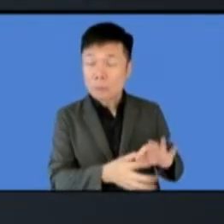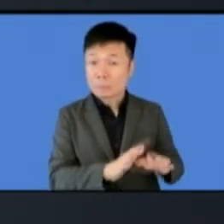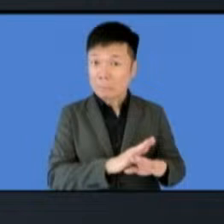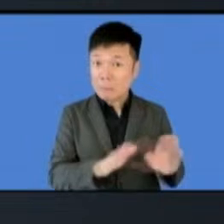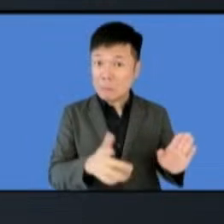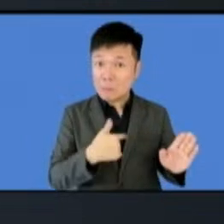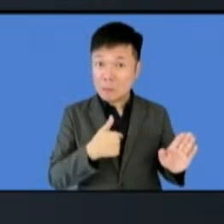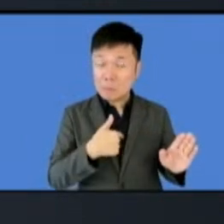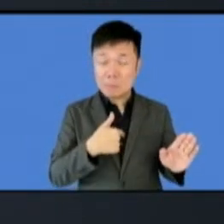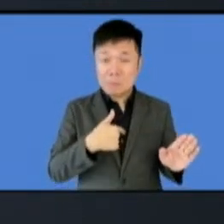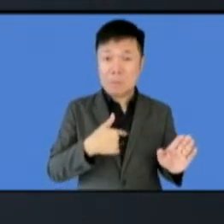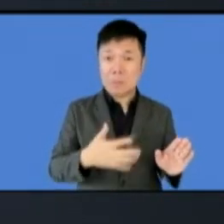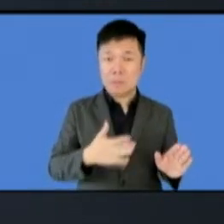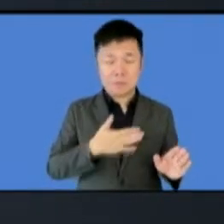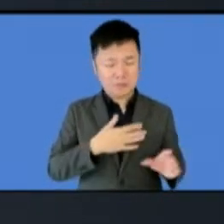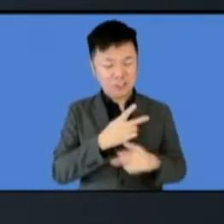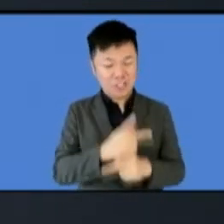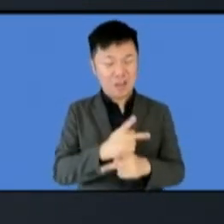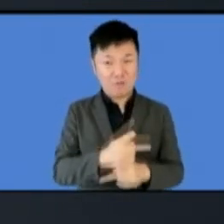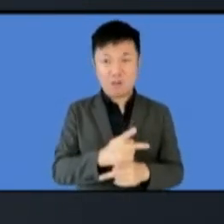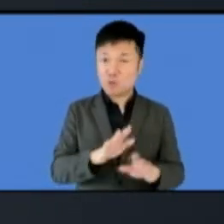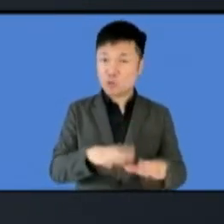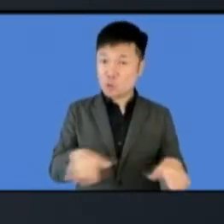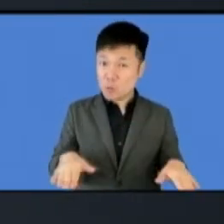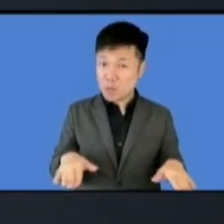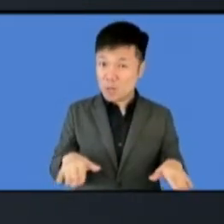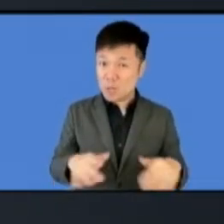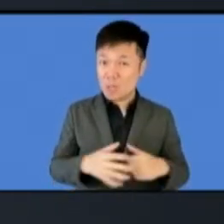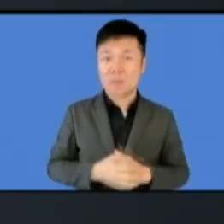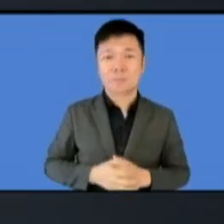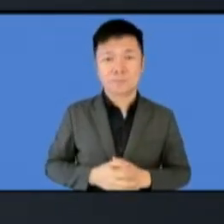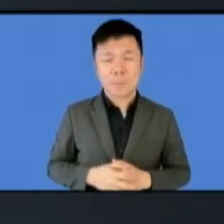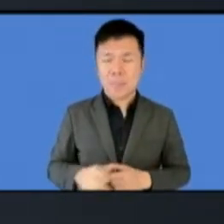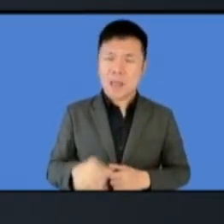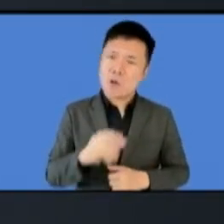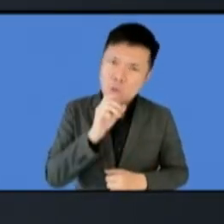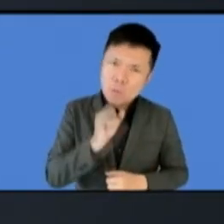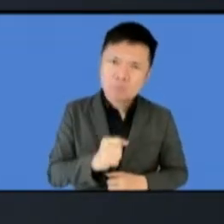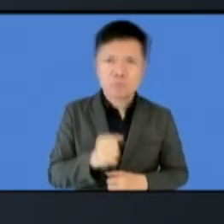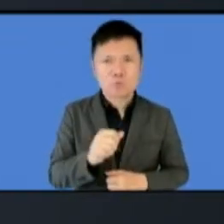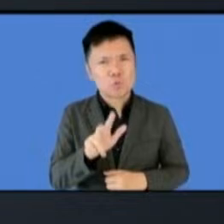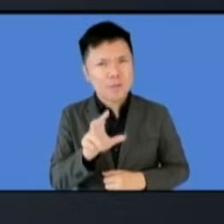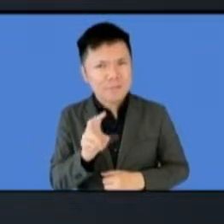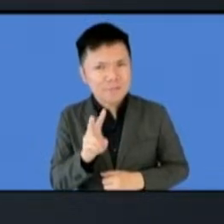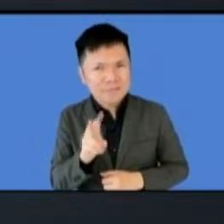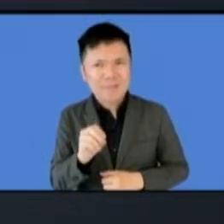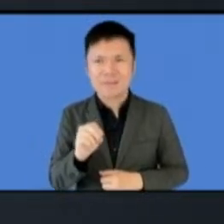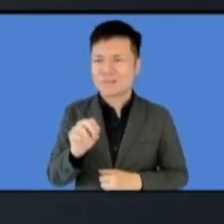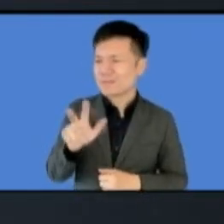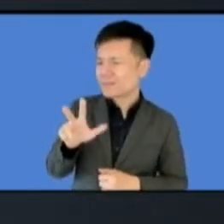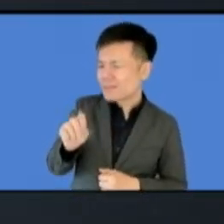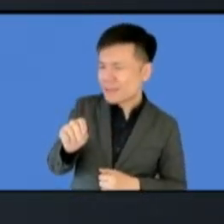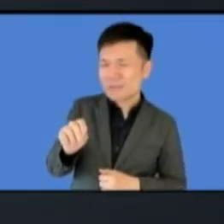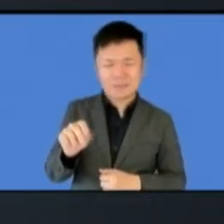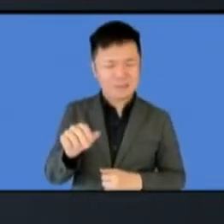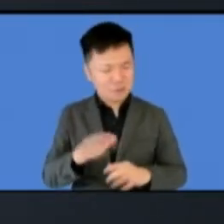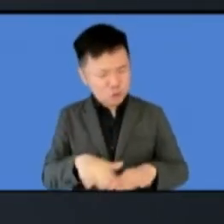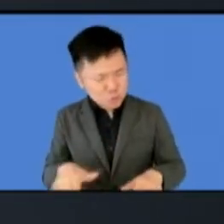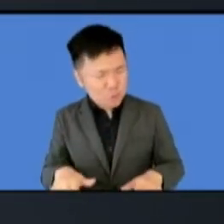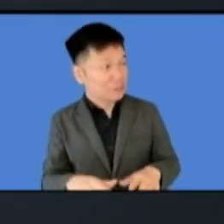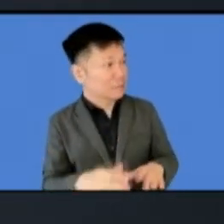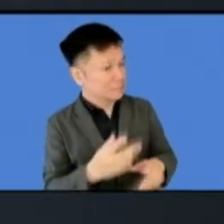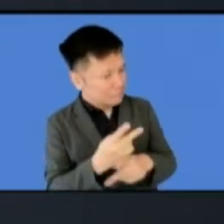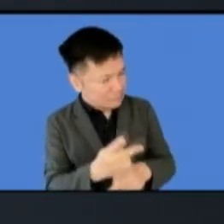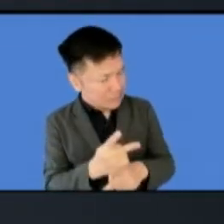care of children while they are in their 20s, 30s, but also to take care of their parents and